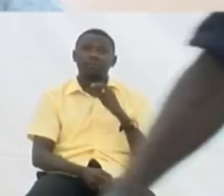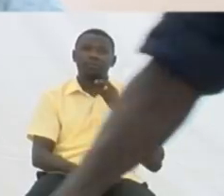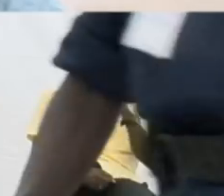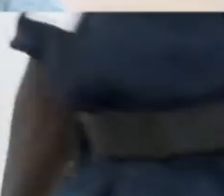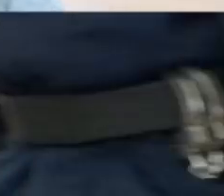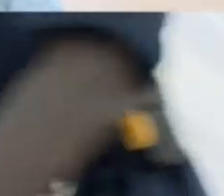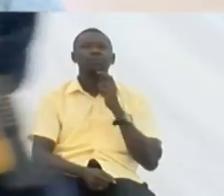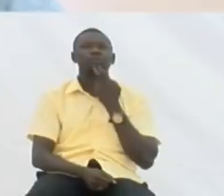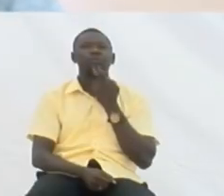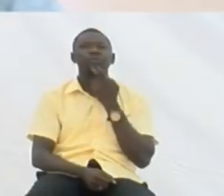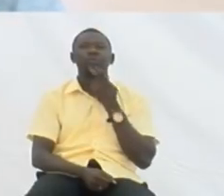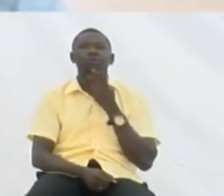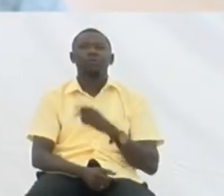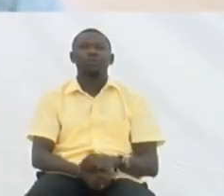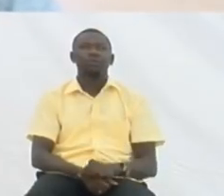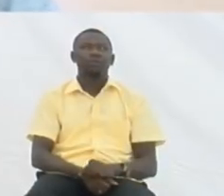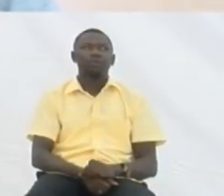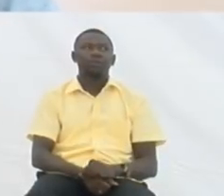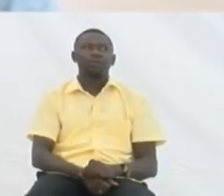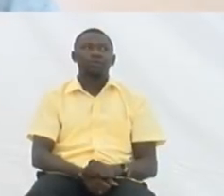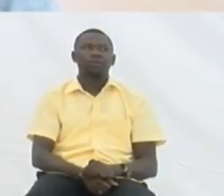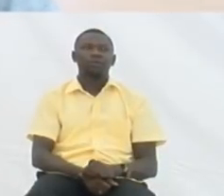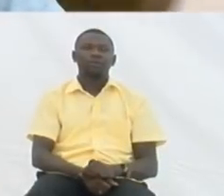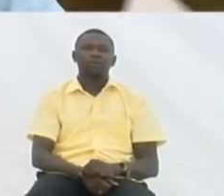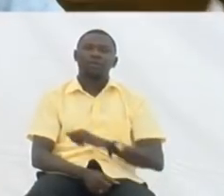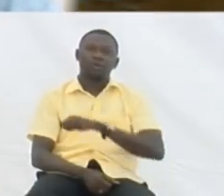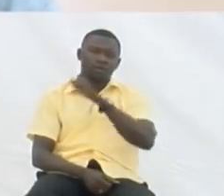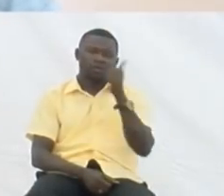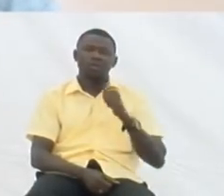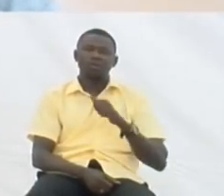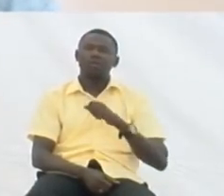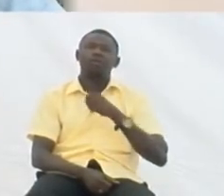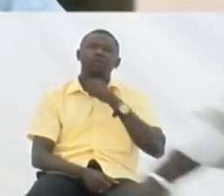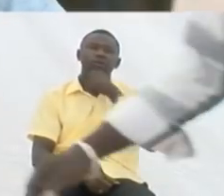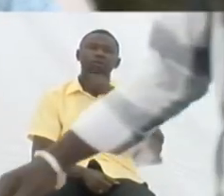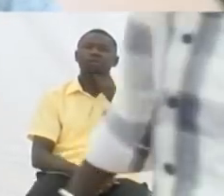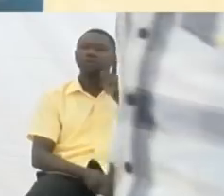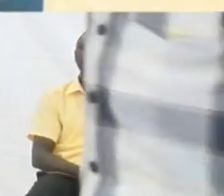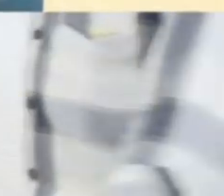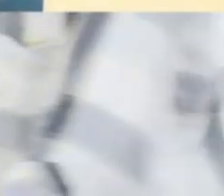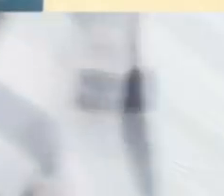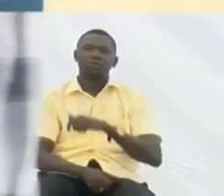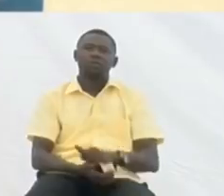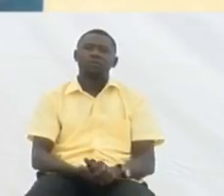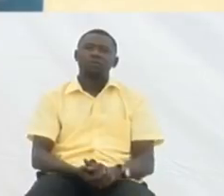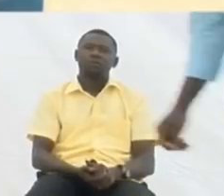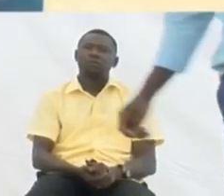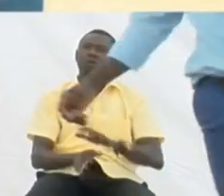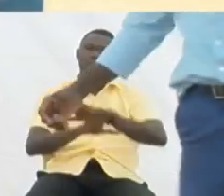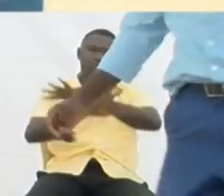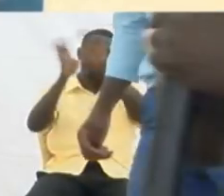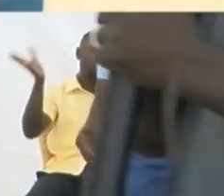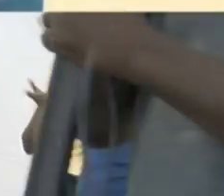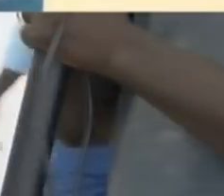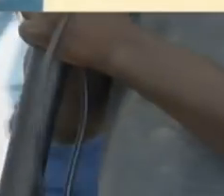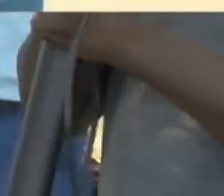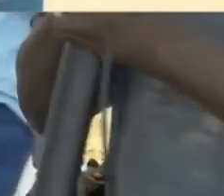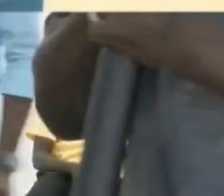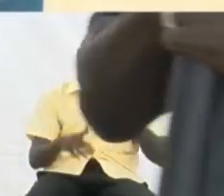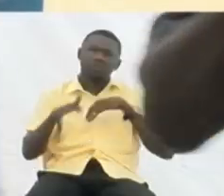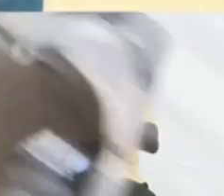And my nephew. And our grandchildren. All of us were put inside the How many of